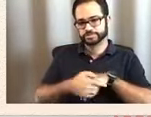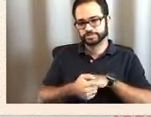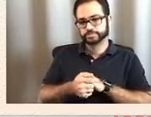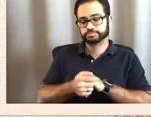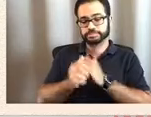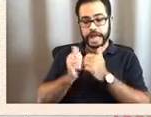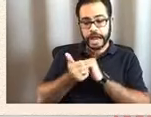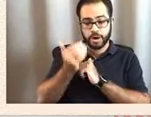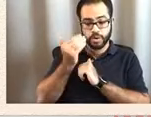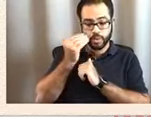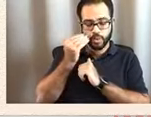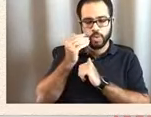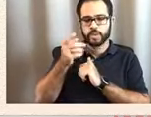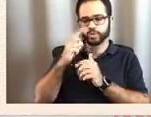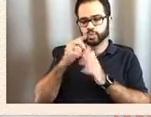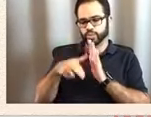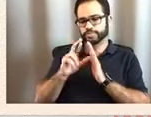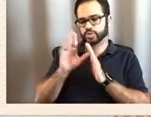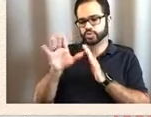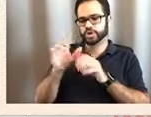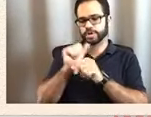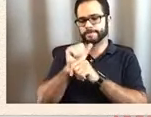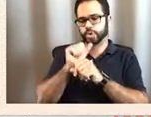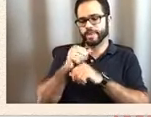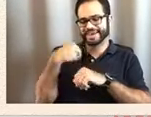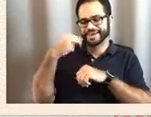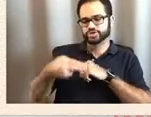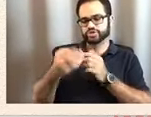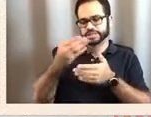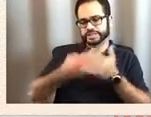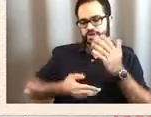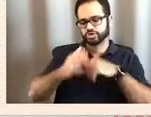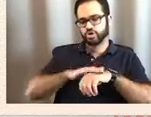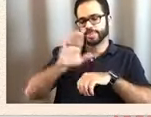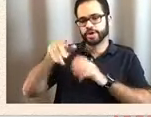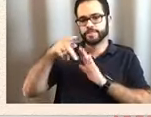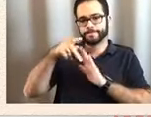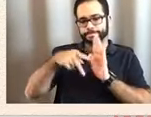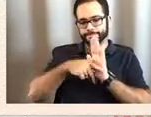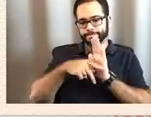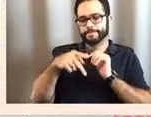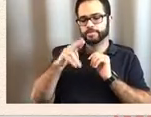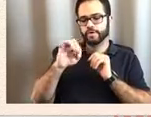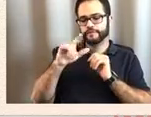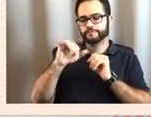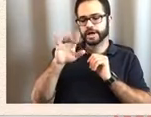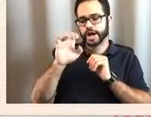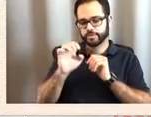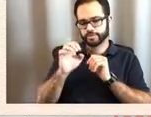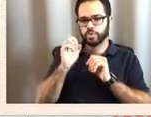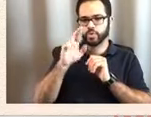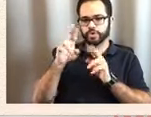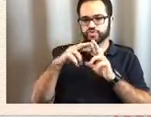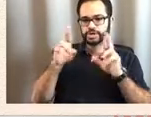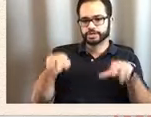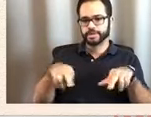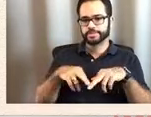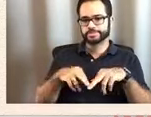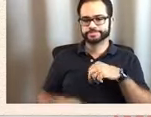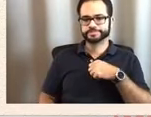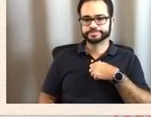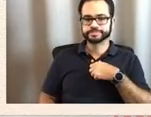their employment history section on their person's profile in the Clearinghouse or their resume. Upon